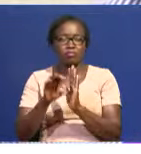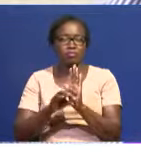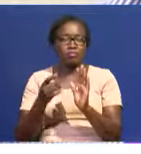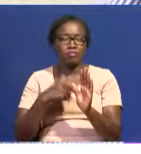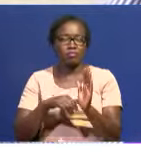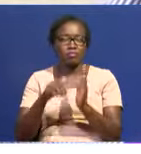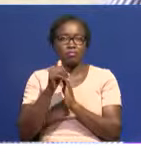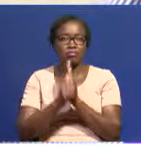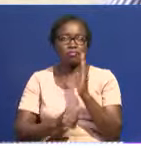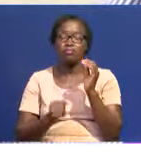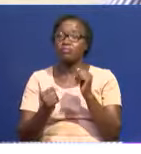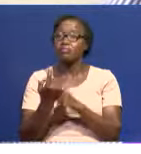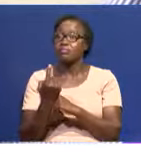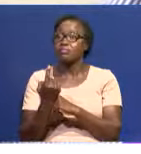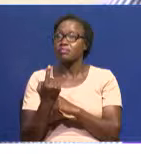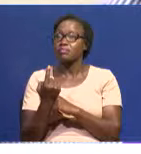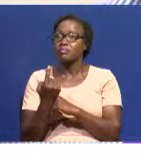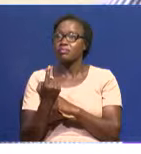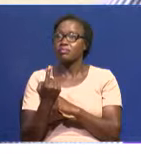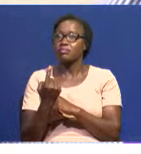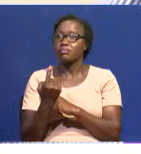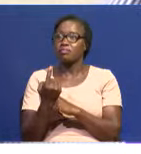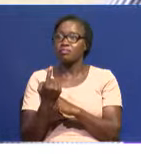Article 11, inashughulikia